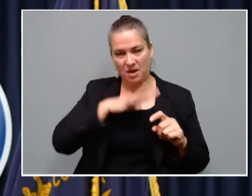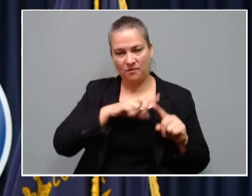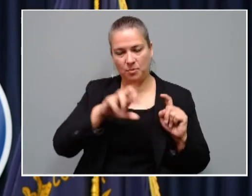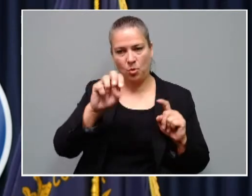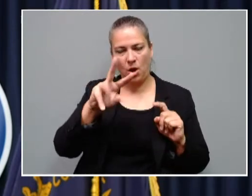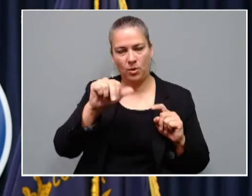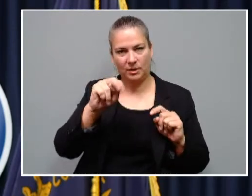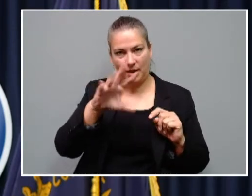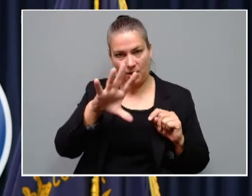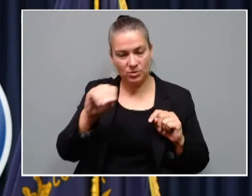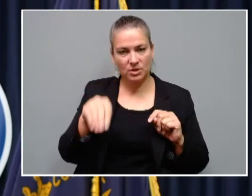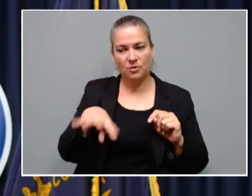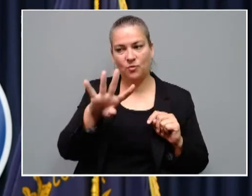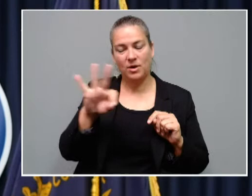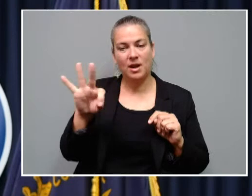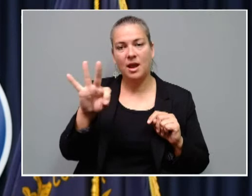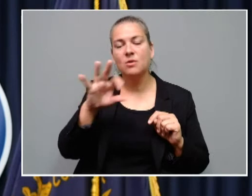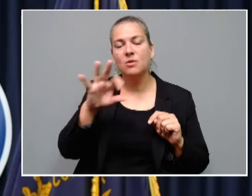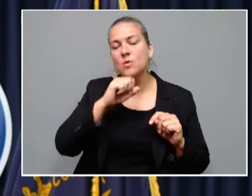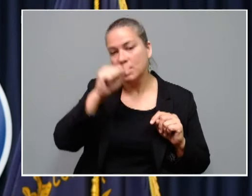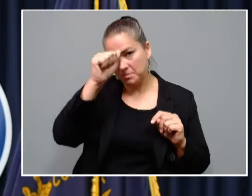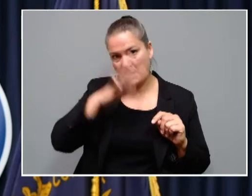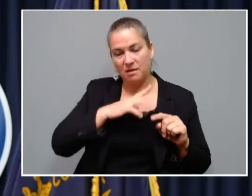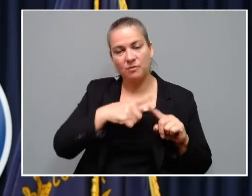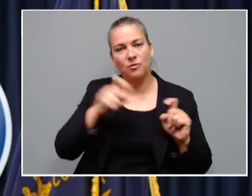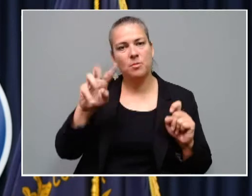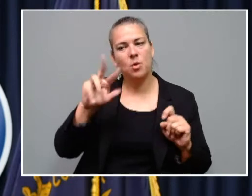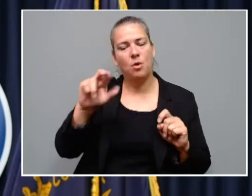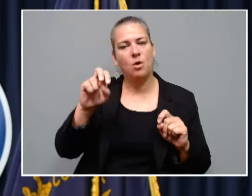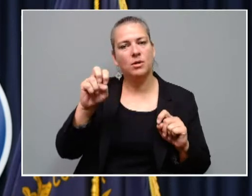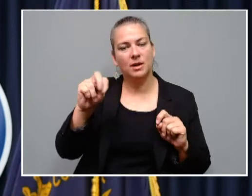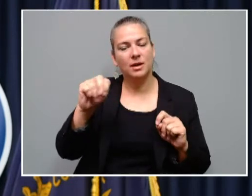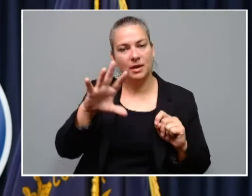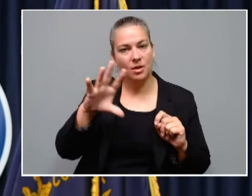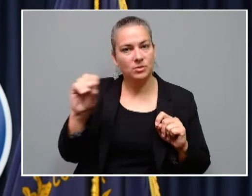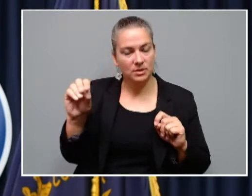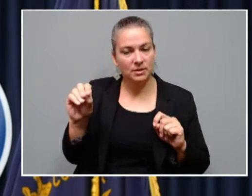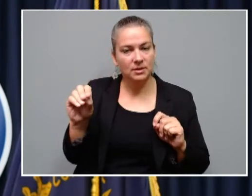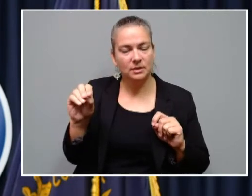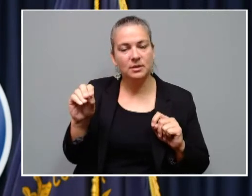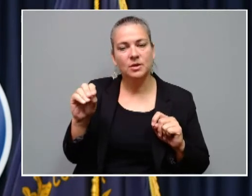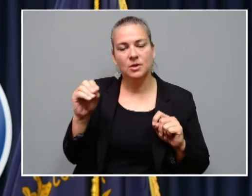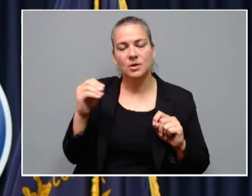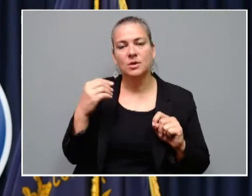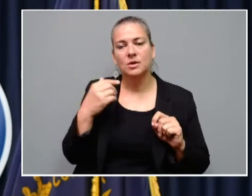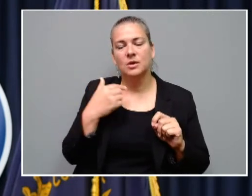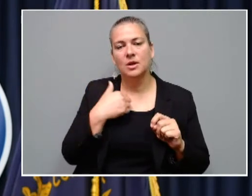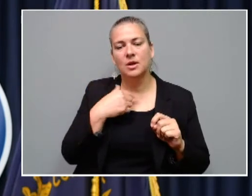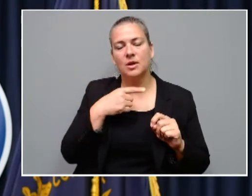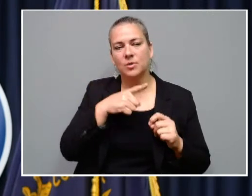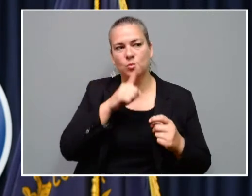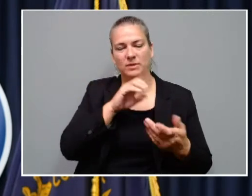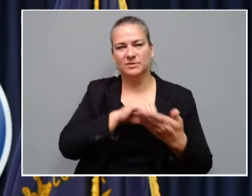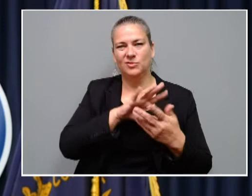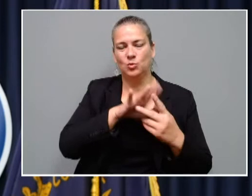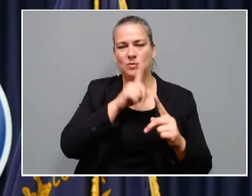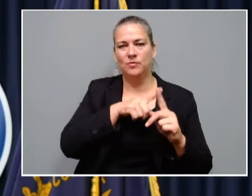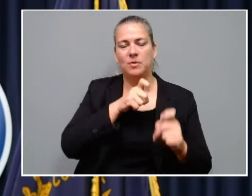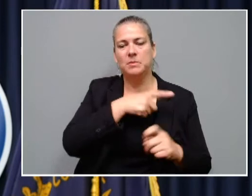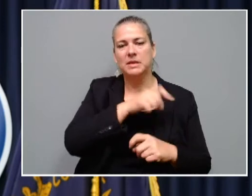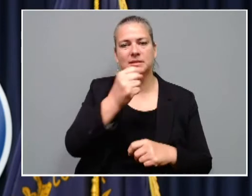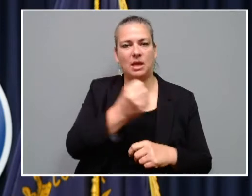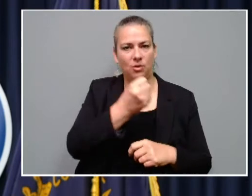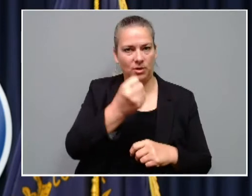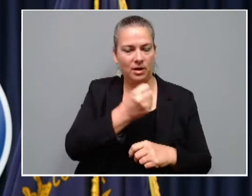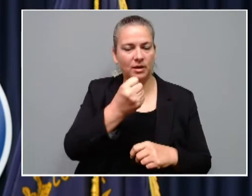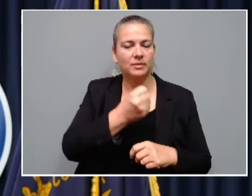and a 49-year-old man from Warren County that were recorded in Saturday's report. We moved